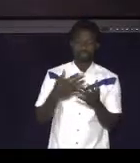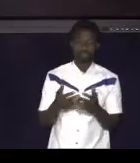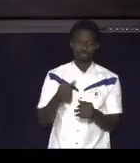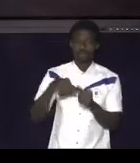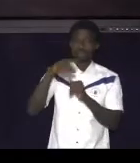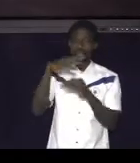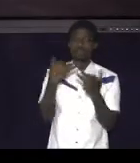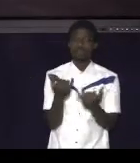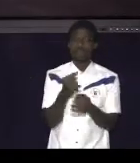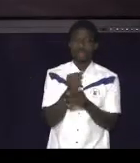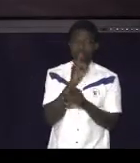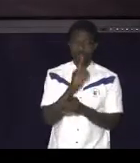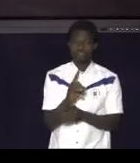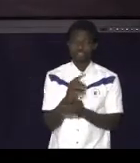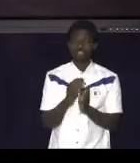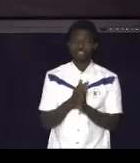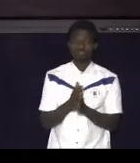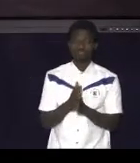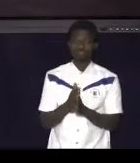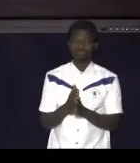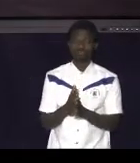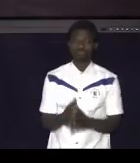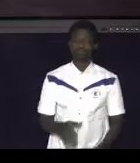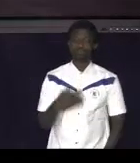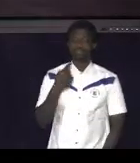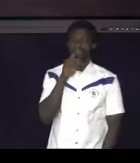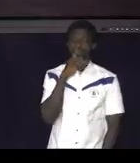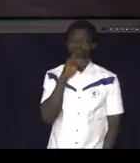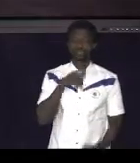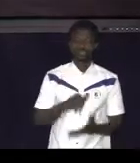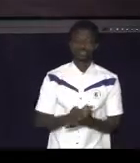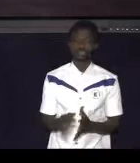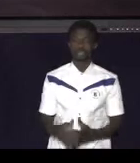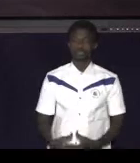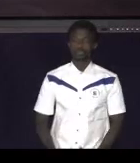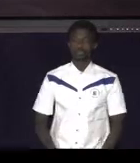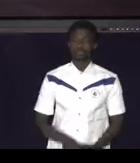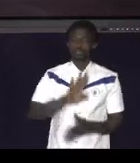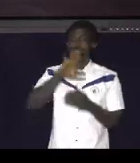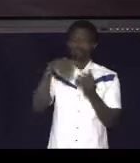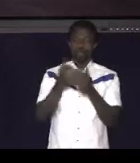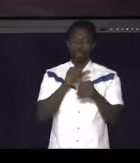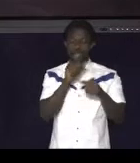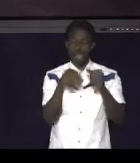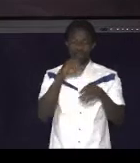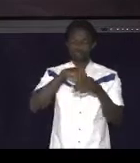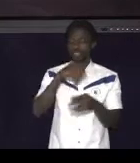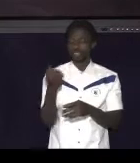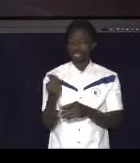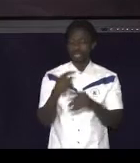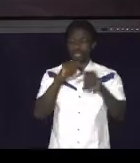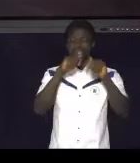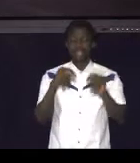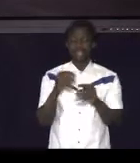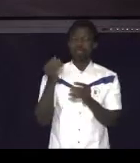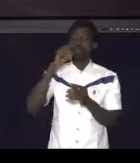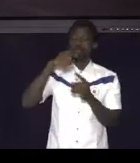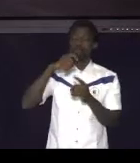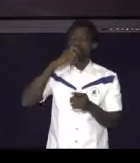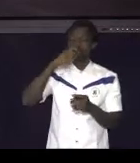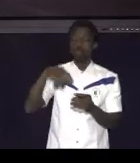Now, fact. The truth is that all the angles in any triangle must add up